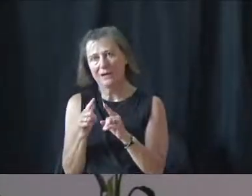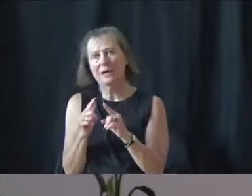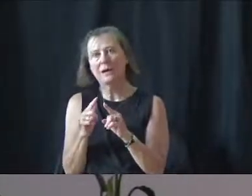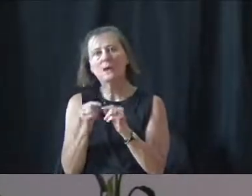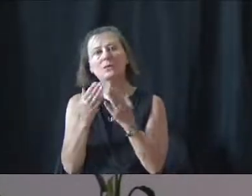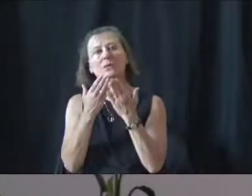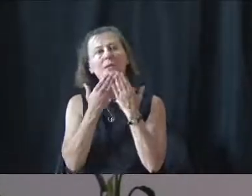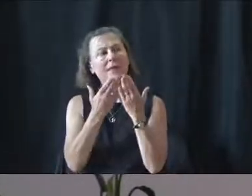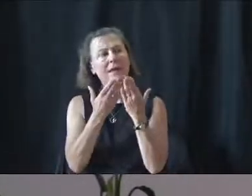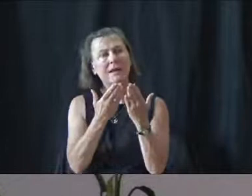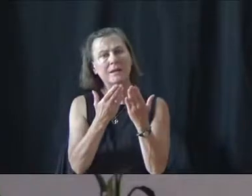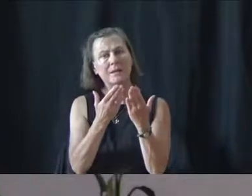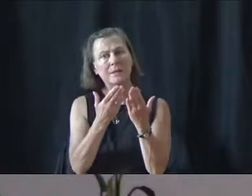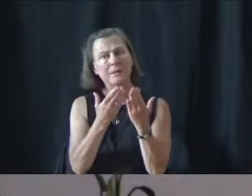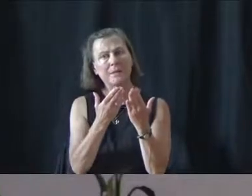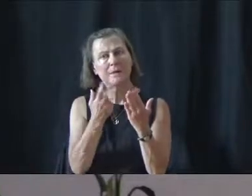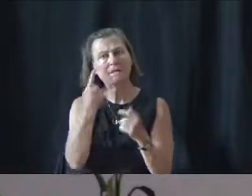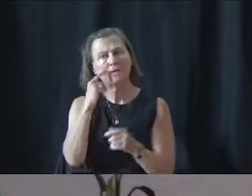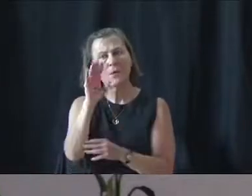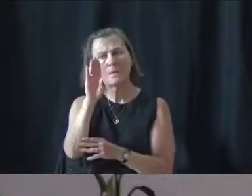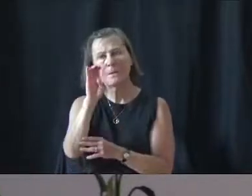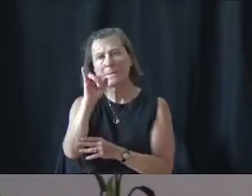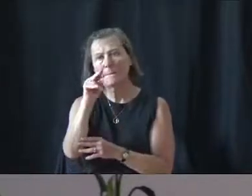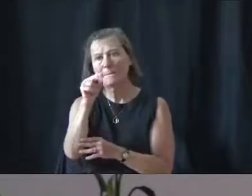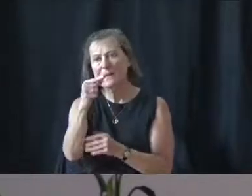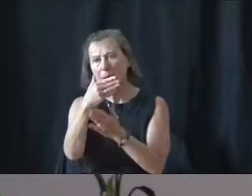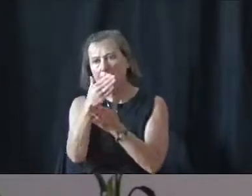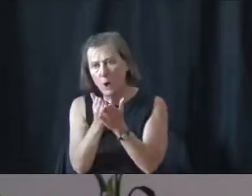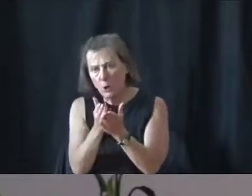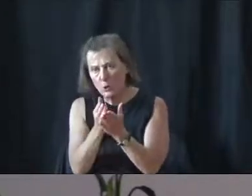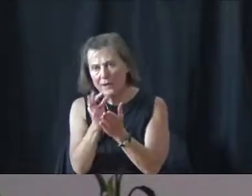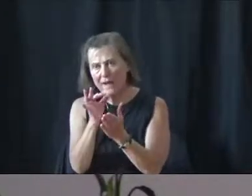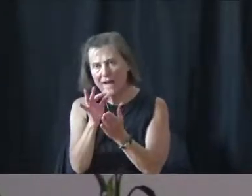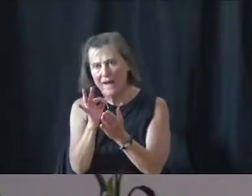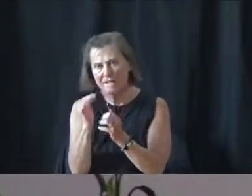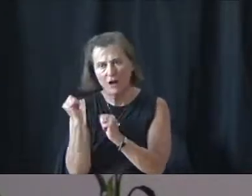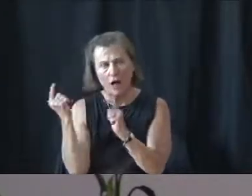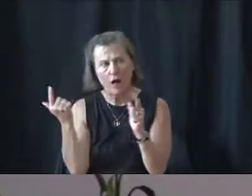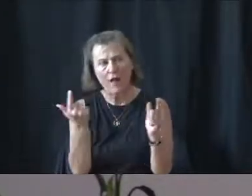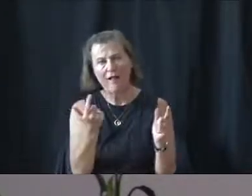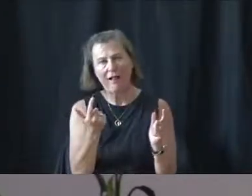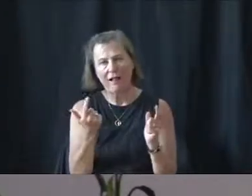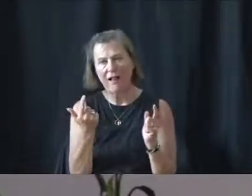to thank them just for being part of it all.